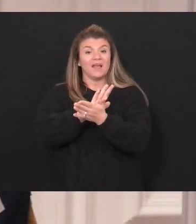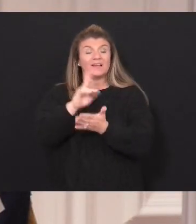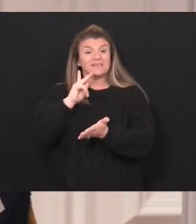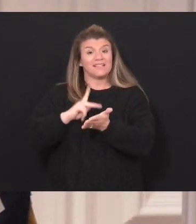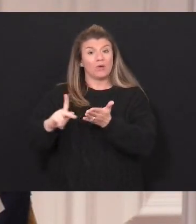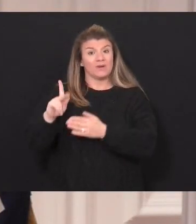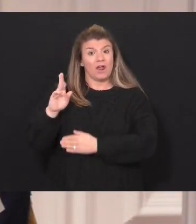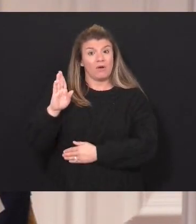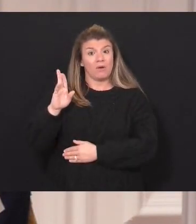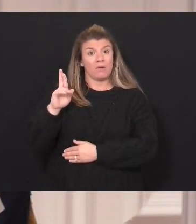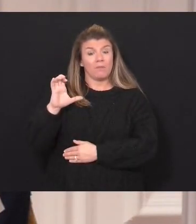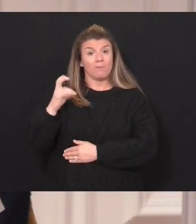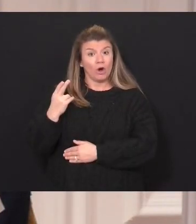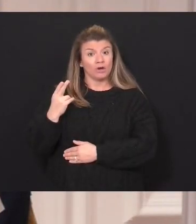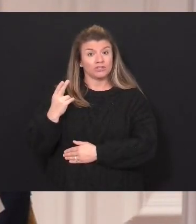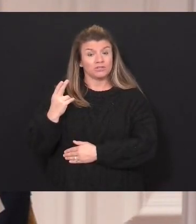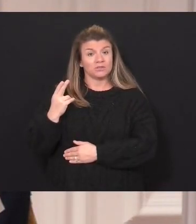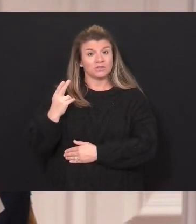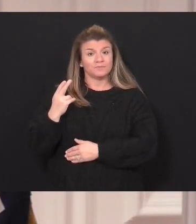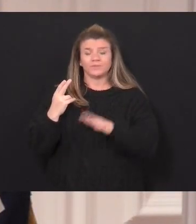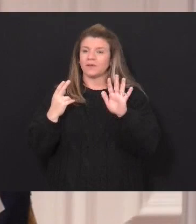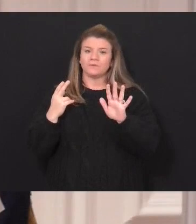I, the